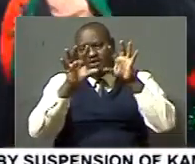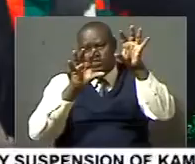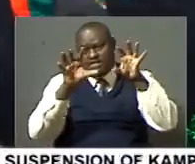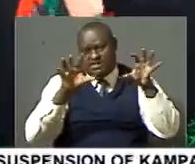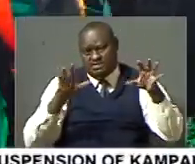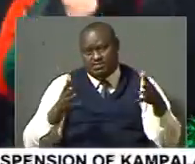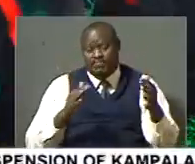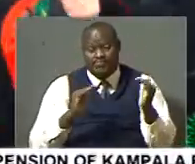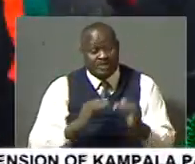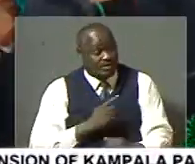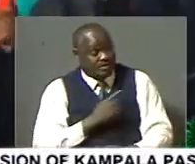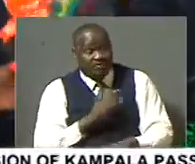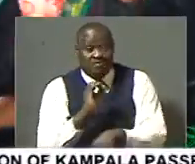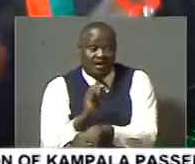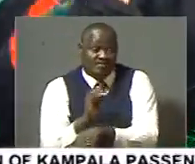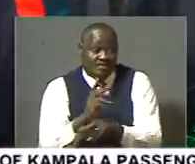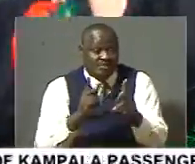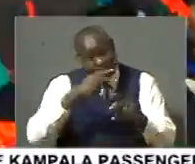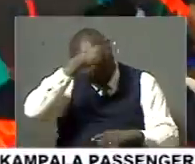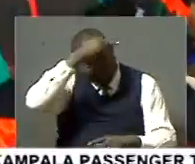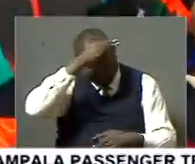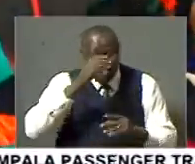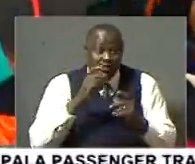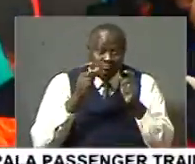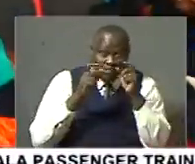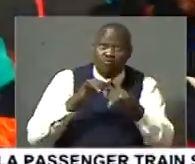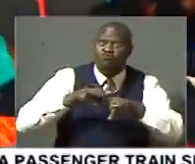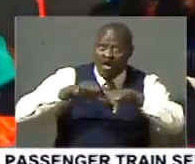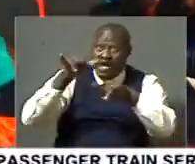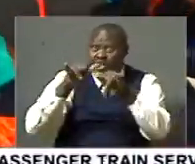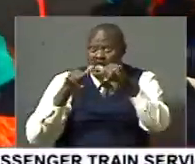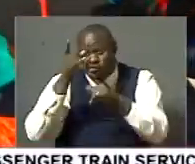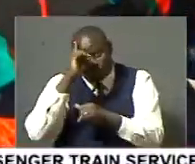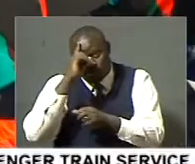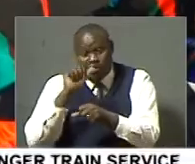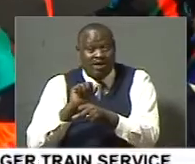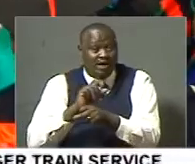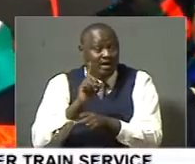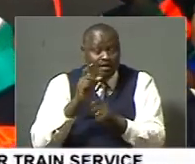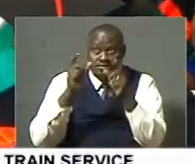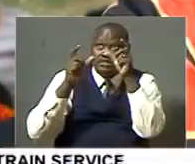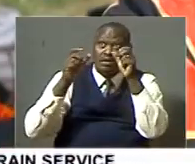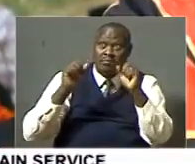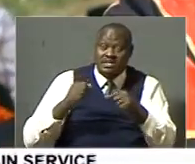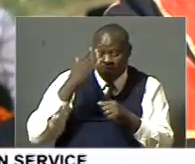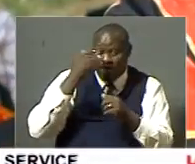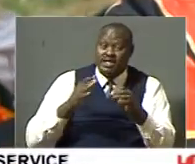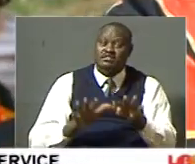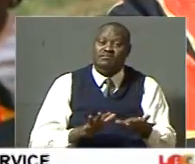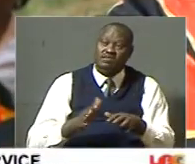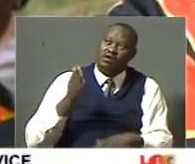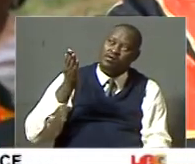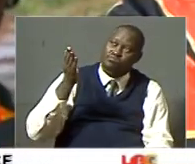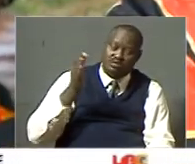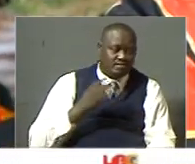Urged the graduates to be careful while searching for greener pastures abroad, as conditions are sometimes inhuman. We must create